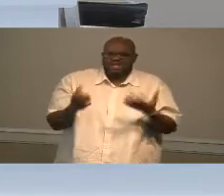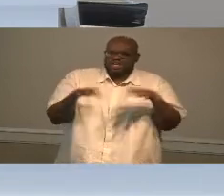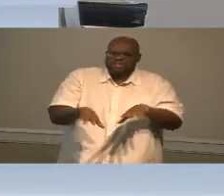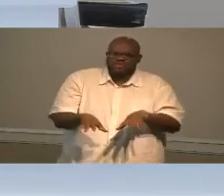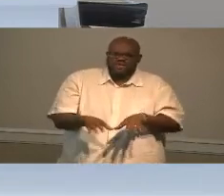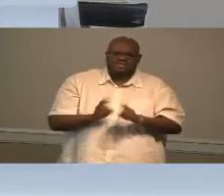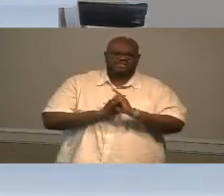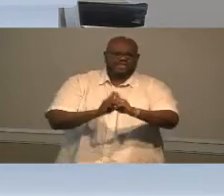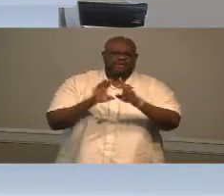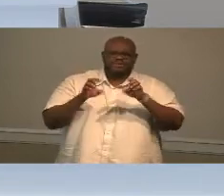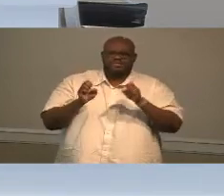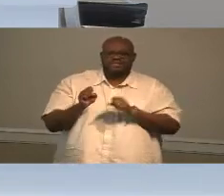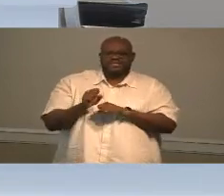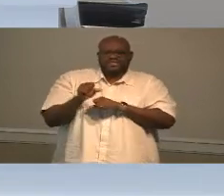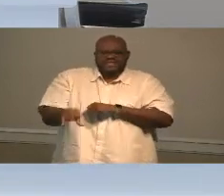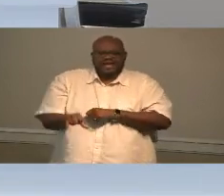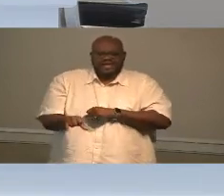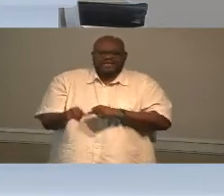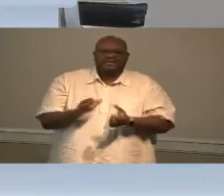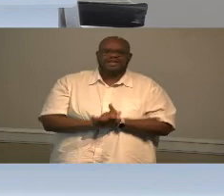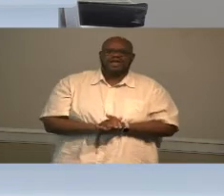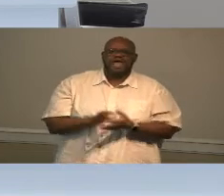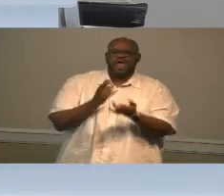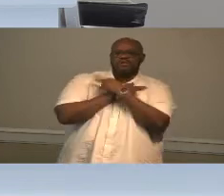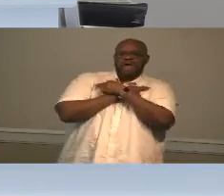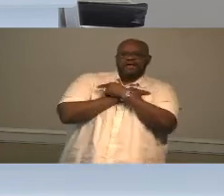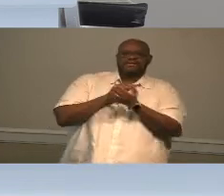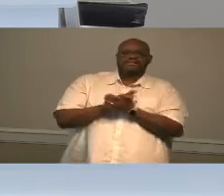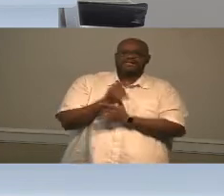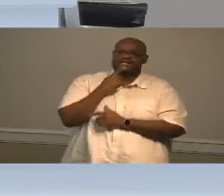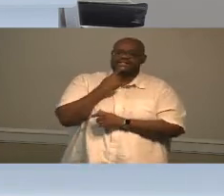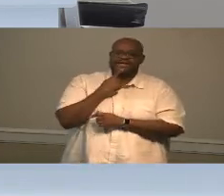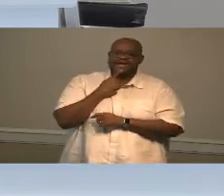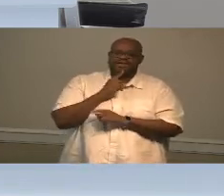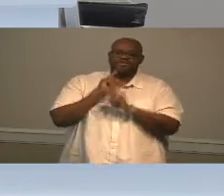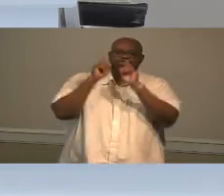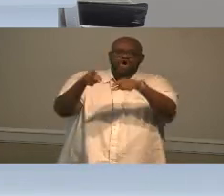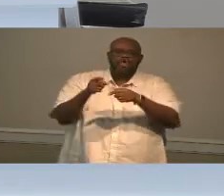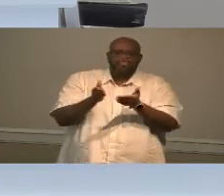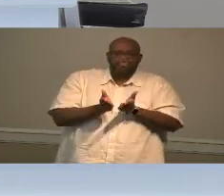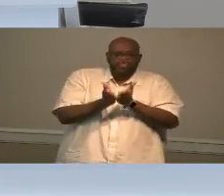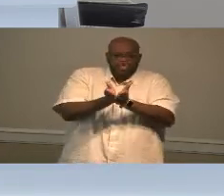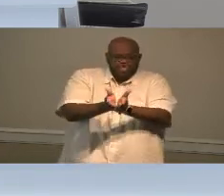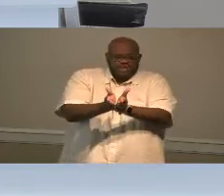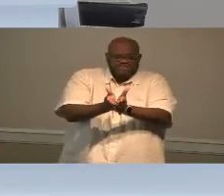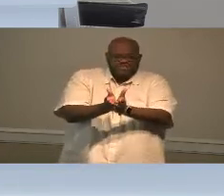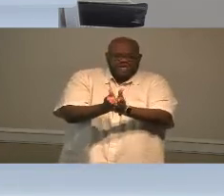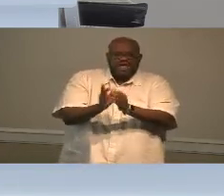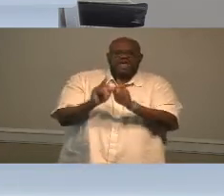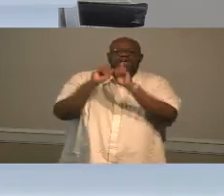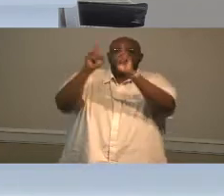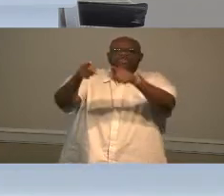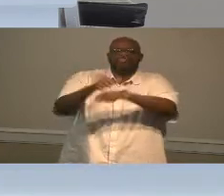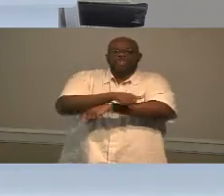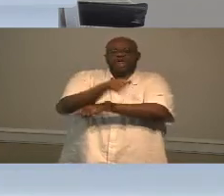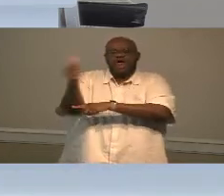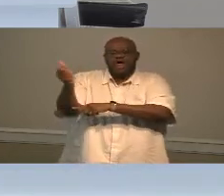says in verse 22, "Get into a ship and go to the other side."